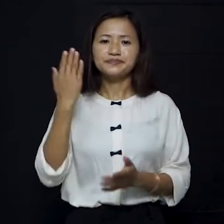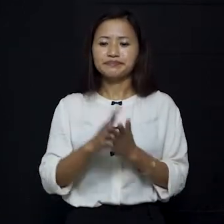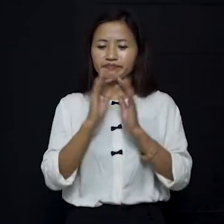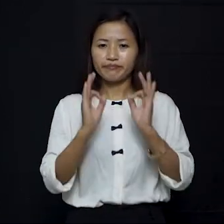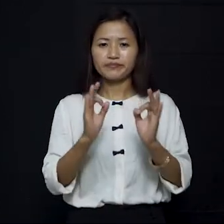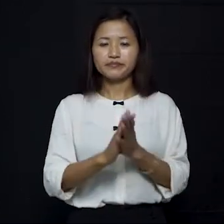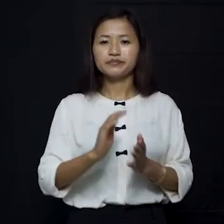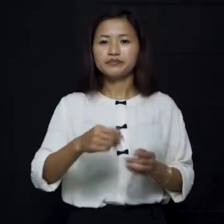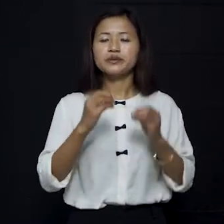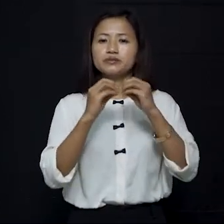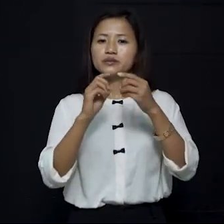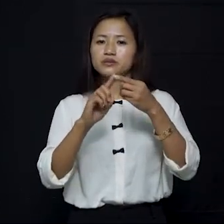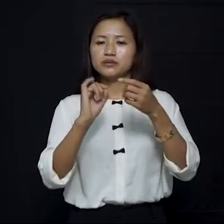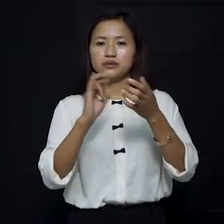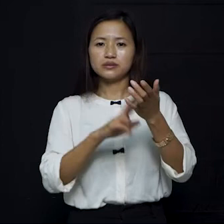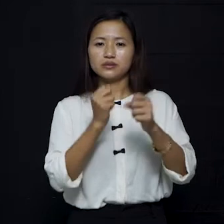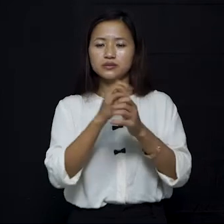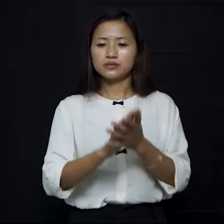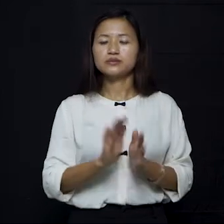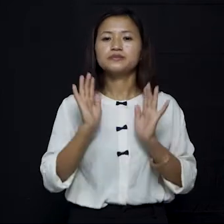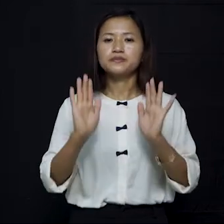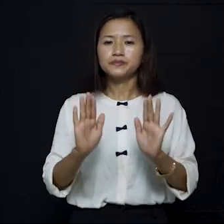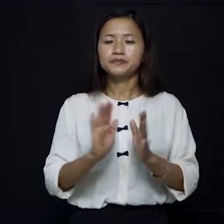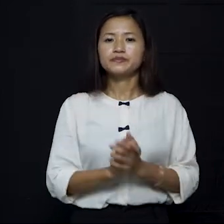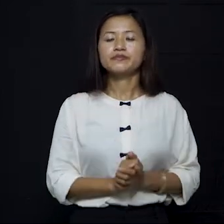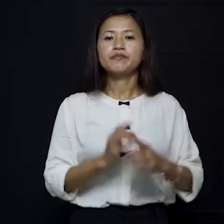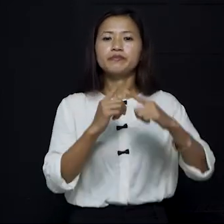been will always be there, okay? Had been plus